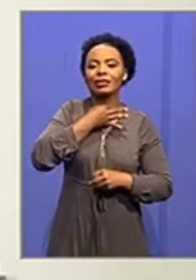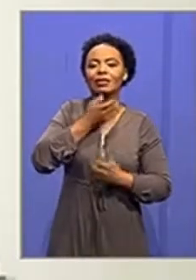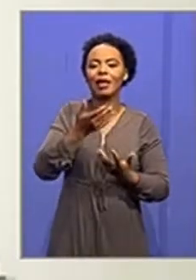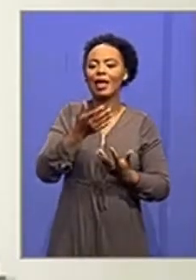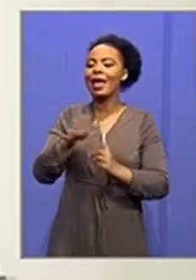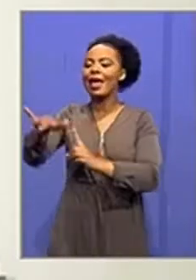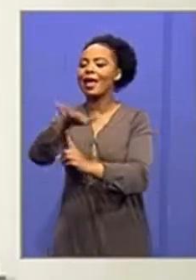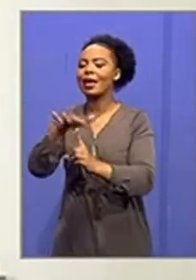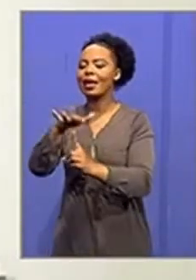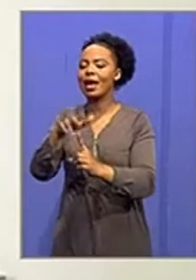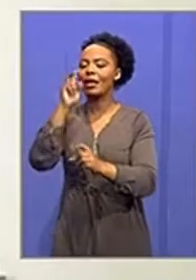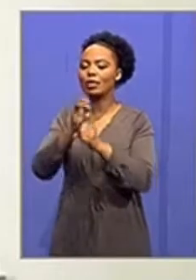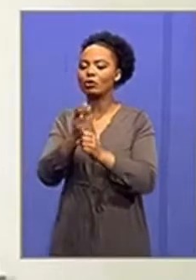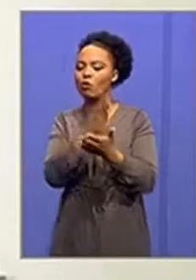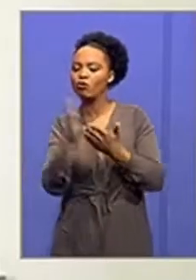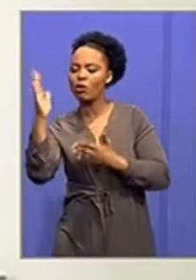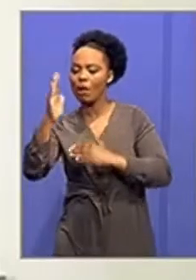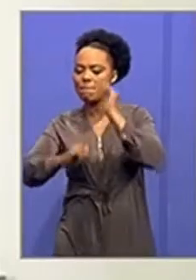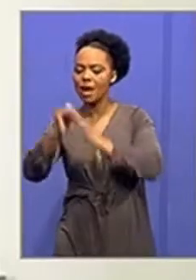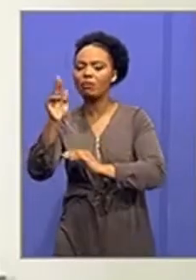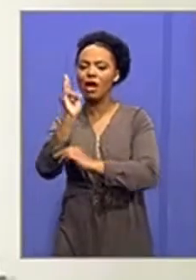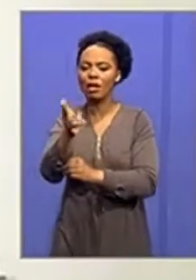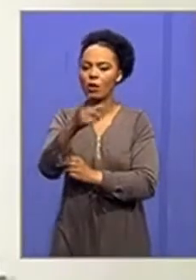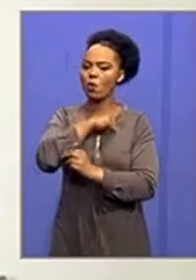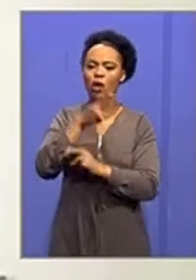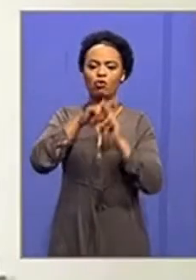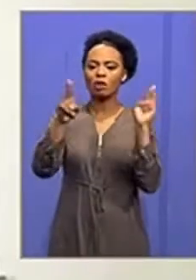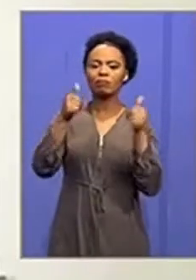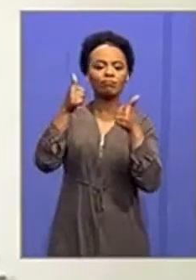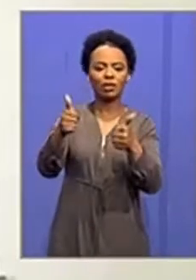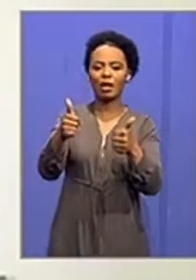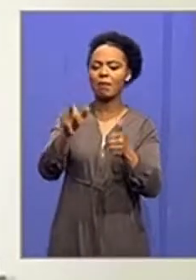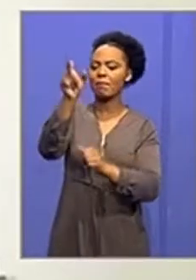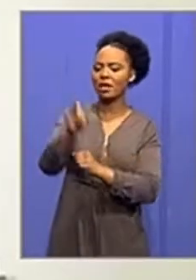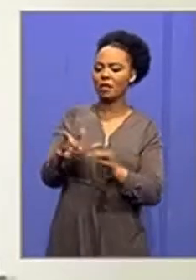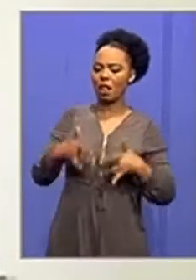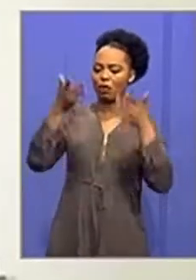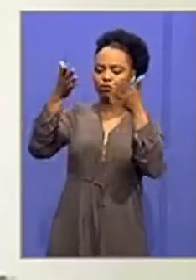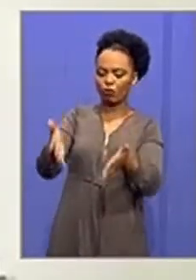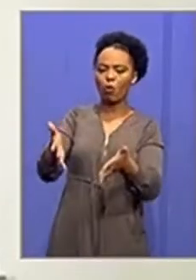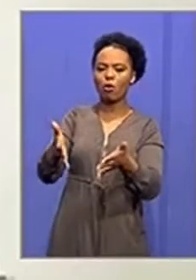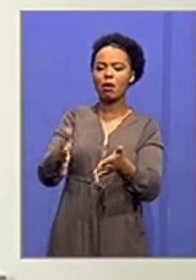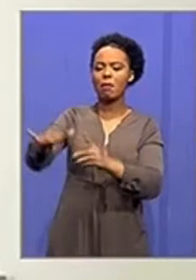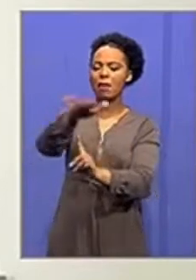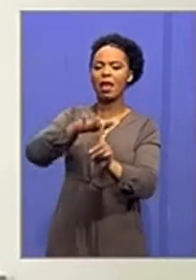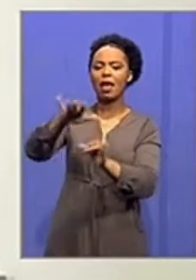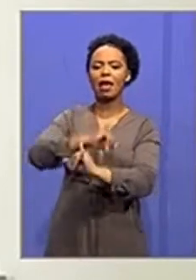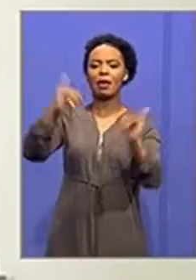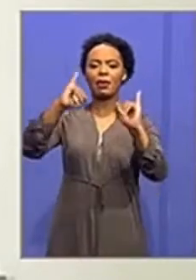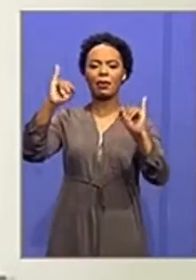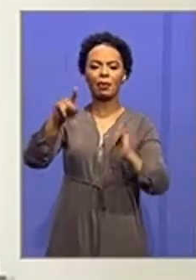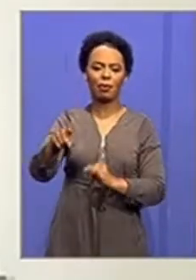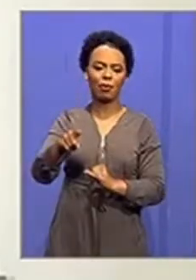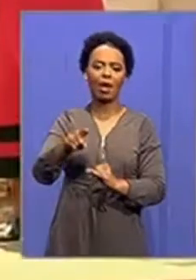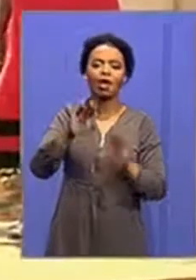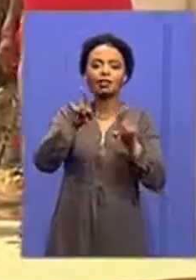demarcated, unsuitable for human habitation at all, and how people are going to be systematically moved away from